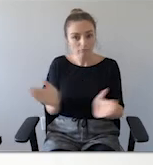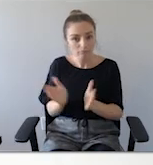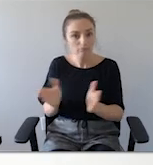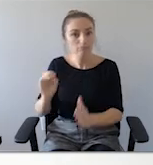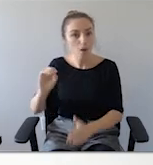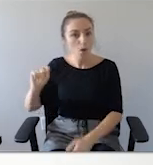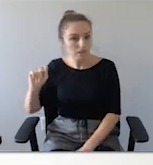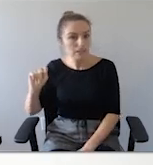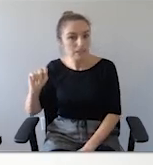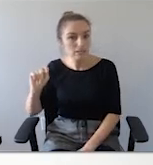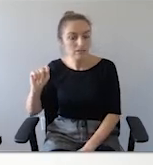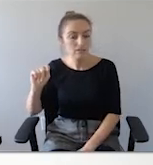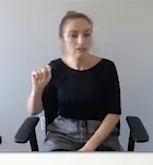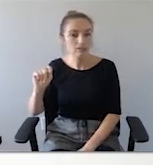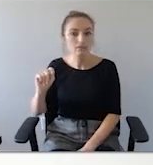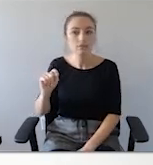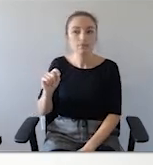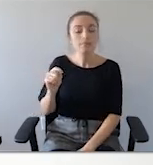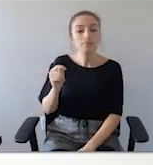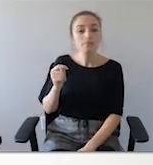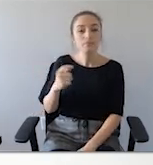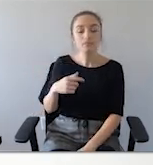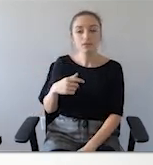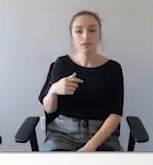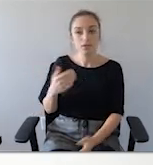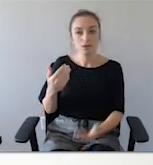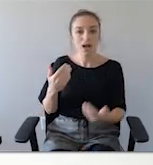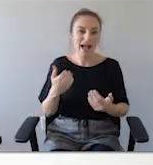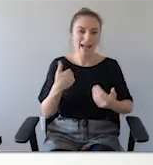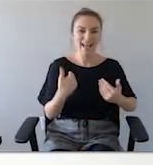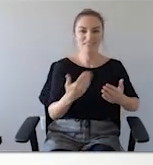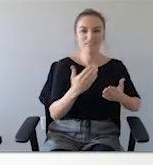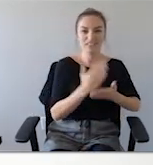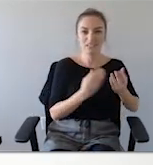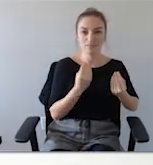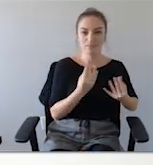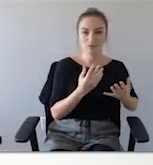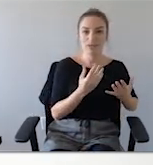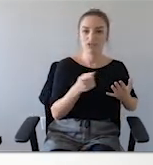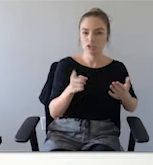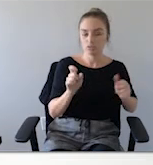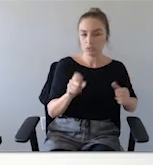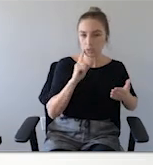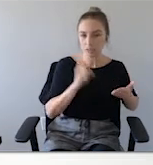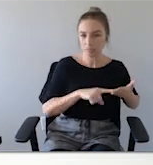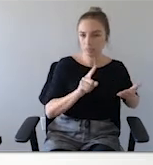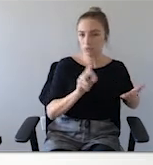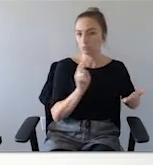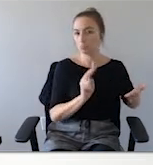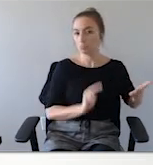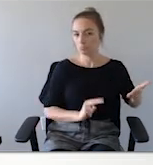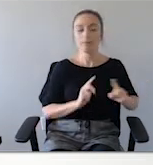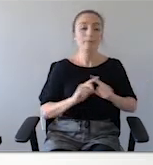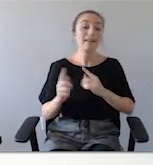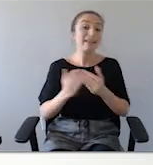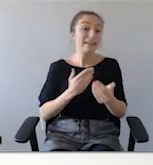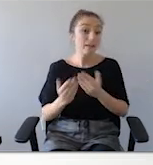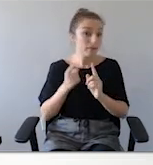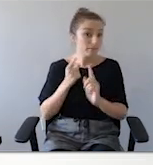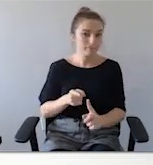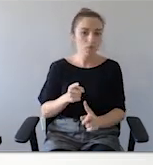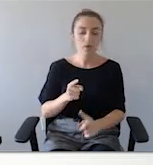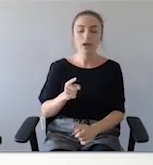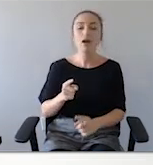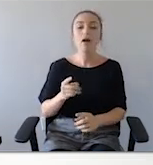students who are not able to verbally communicate. So check that stuff out, it's pretty interesting. But anyway, motor planning is one of the